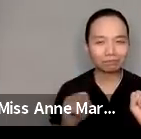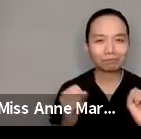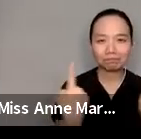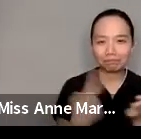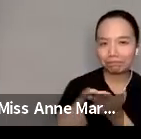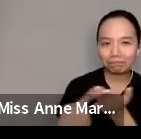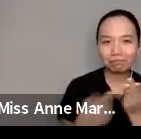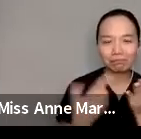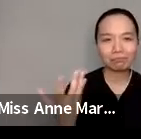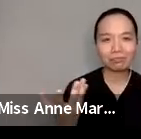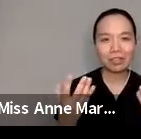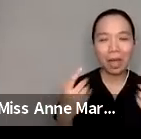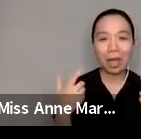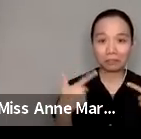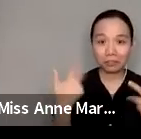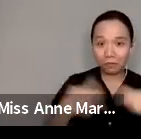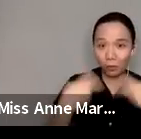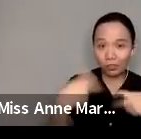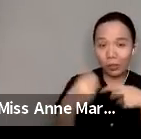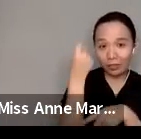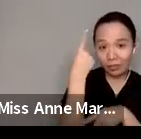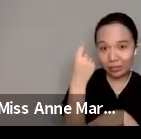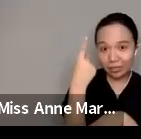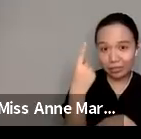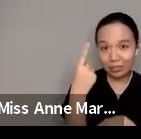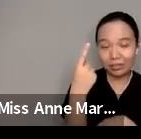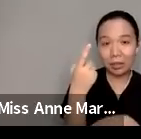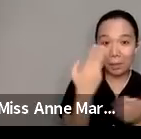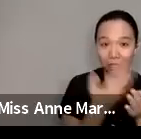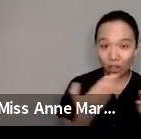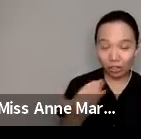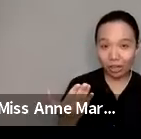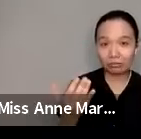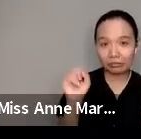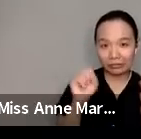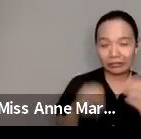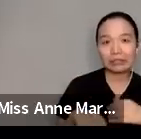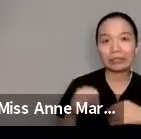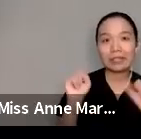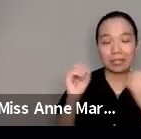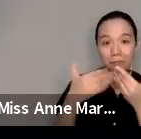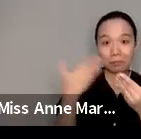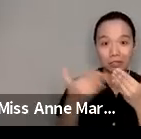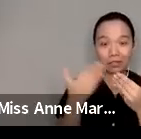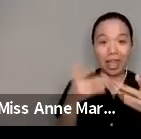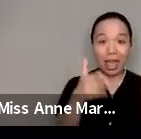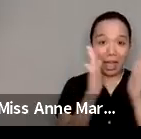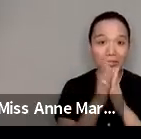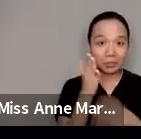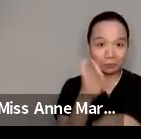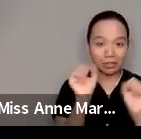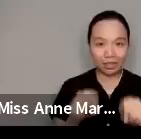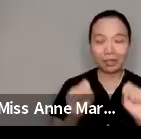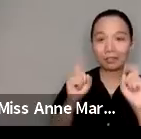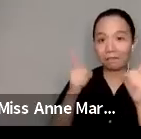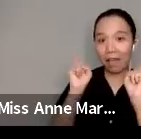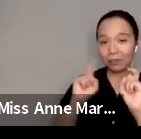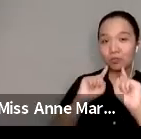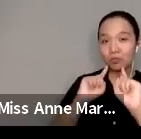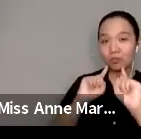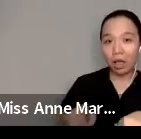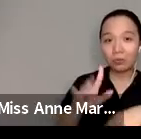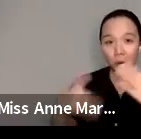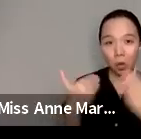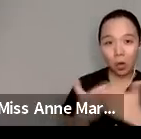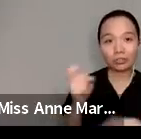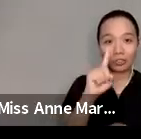students had difficulty understanding the material, they immediately ask me, and I can quickly respond to all of their